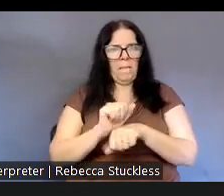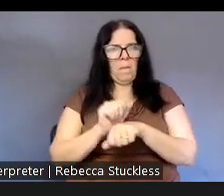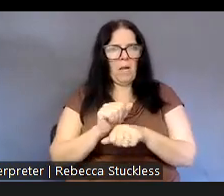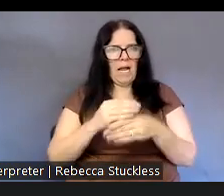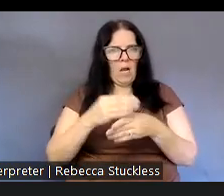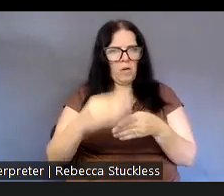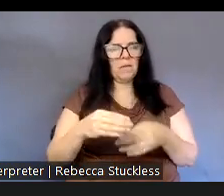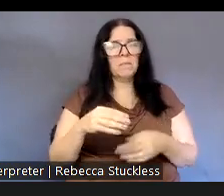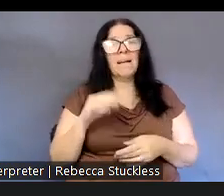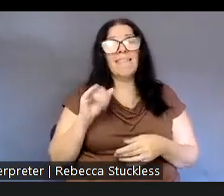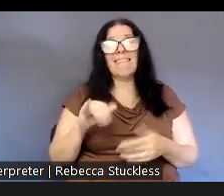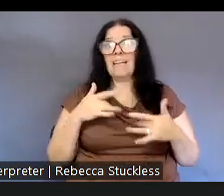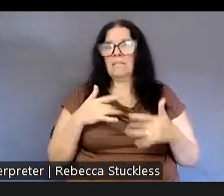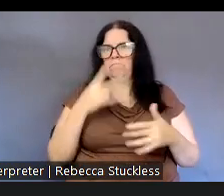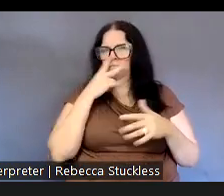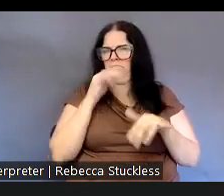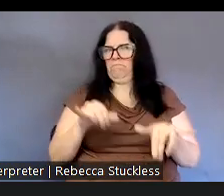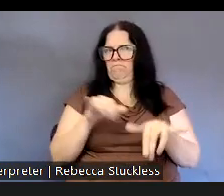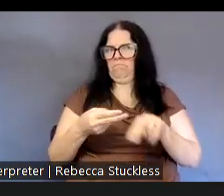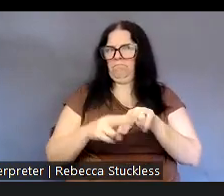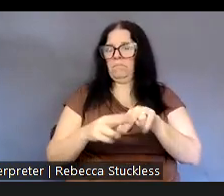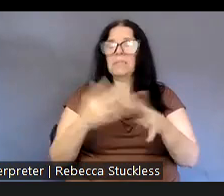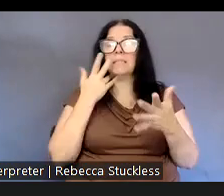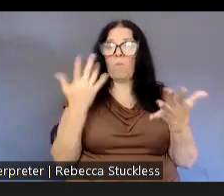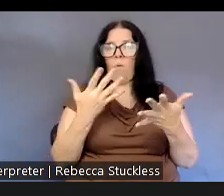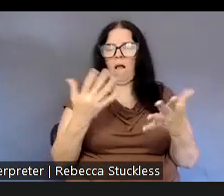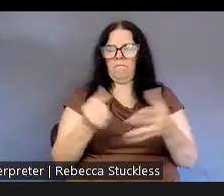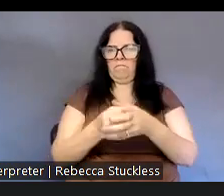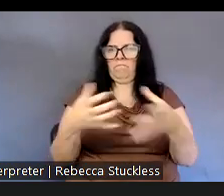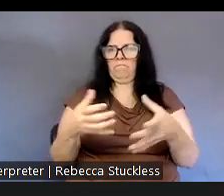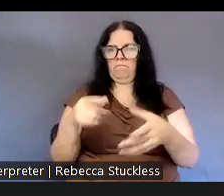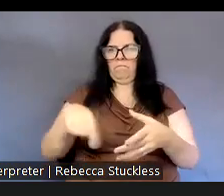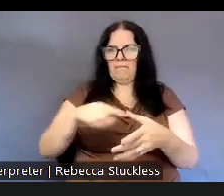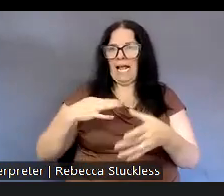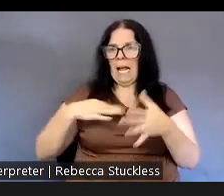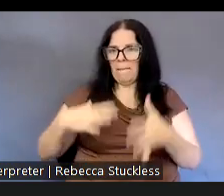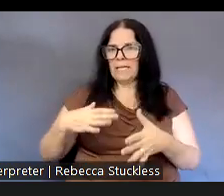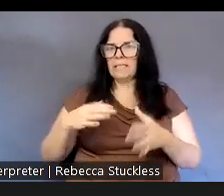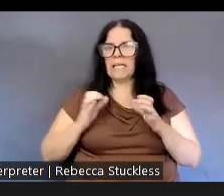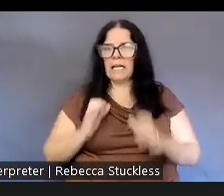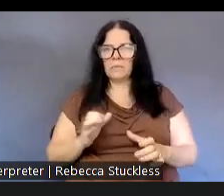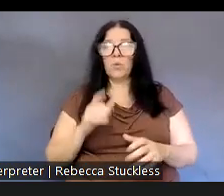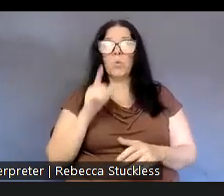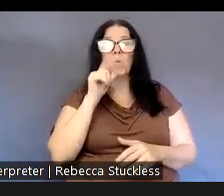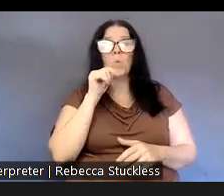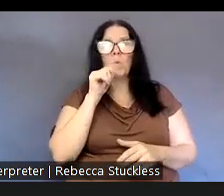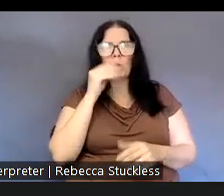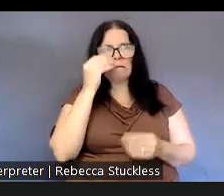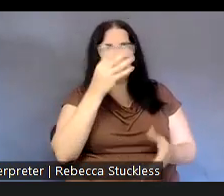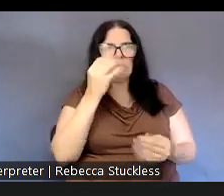to us to be an increased number of applicants and customers who not only reported